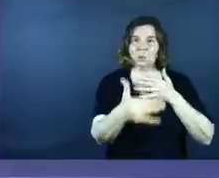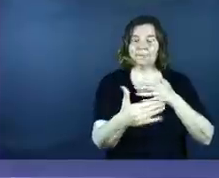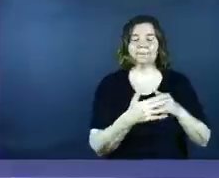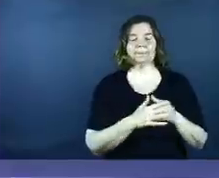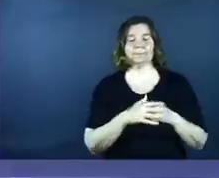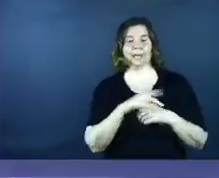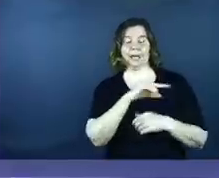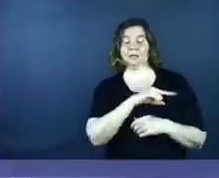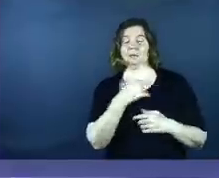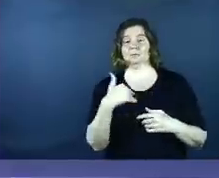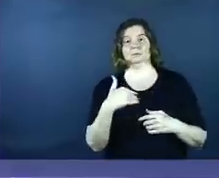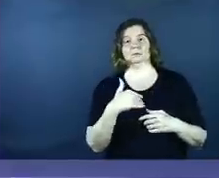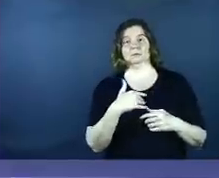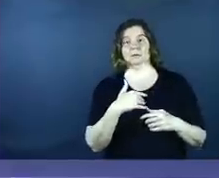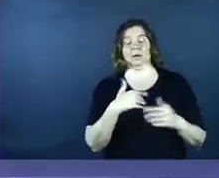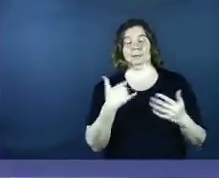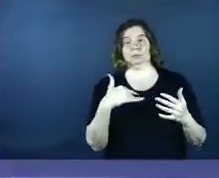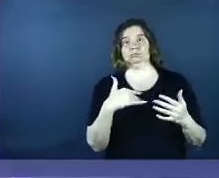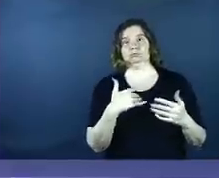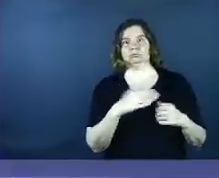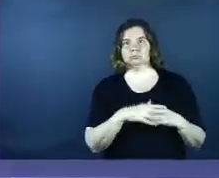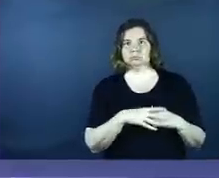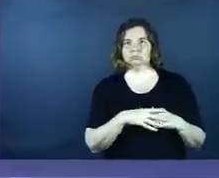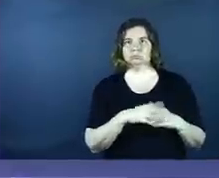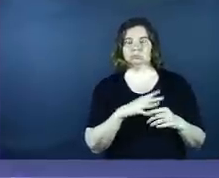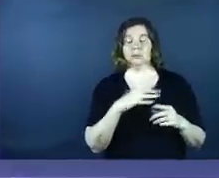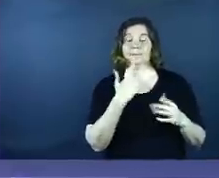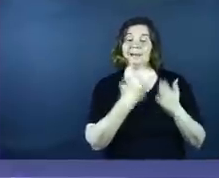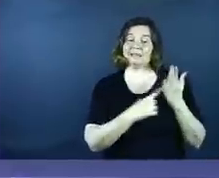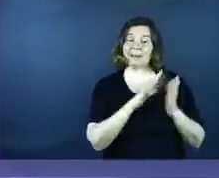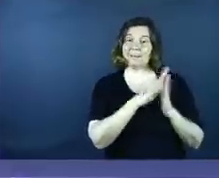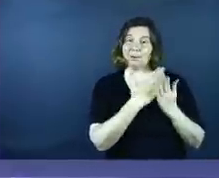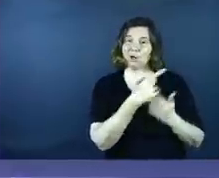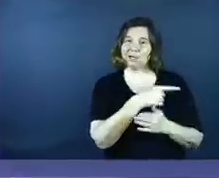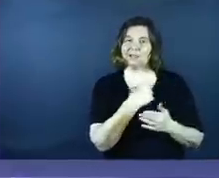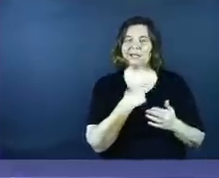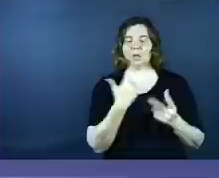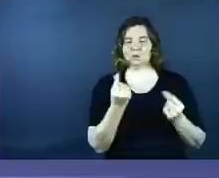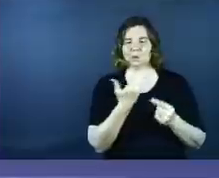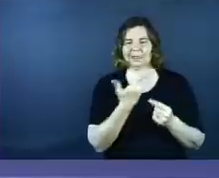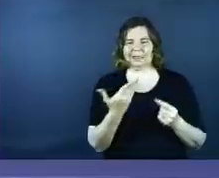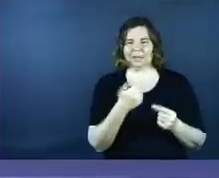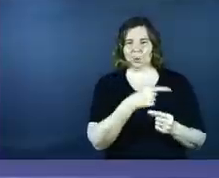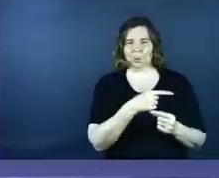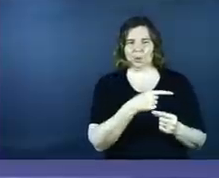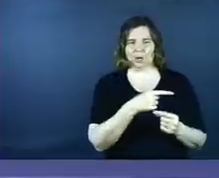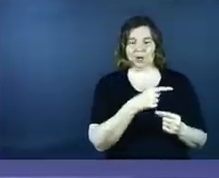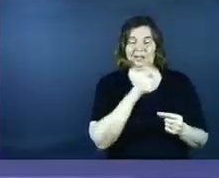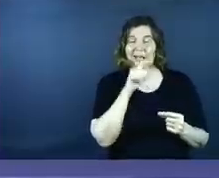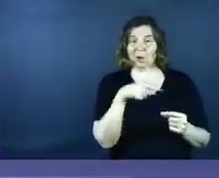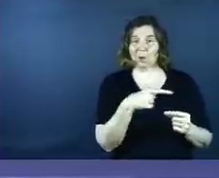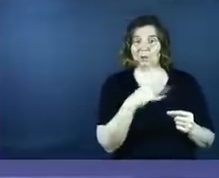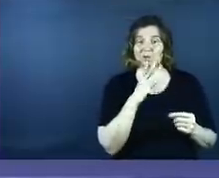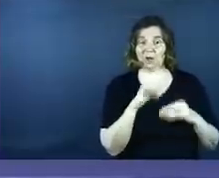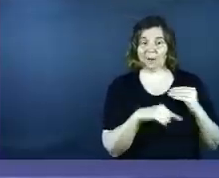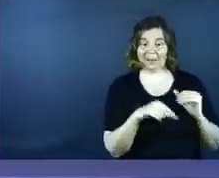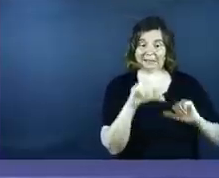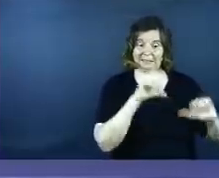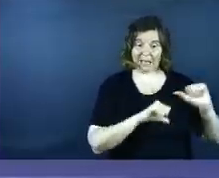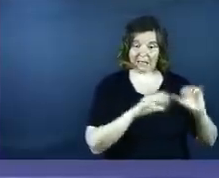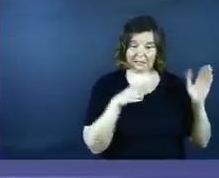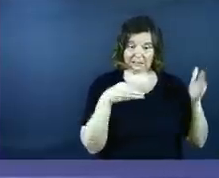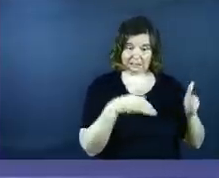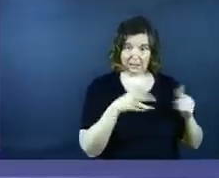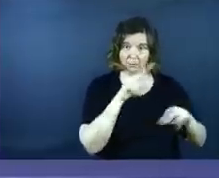Hawking, he's a legend. But sometimes in his book, Stephen Hawking would do this thing where not only was he talking about what science